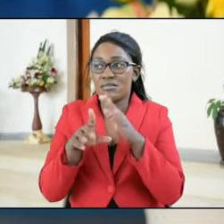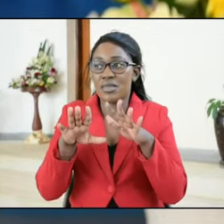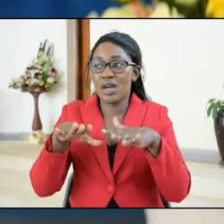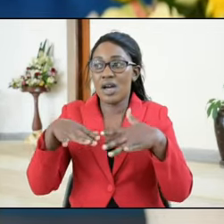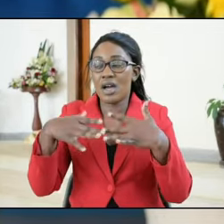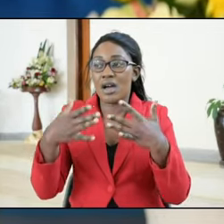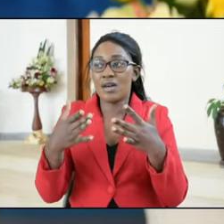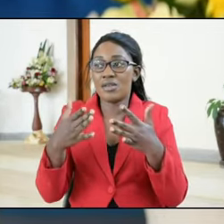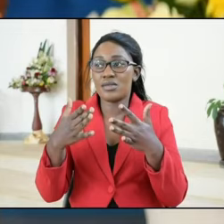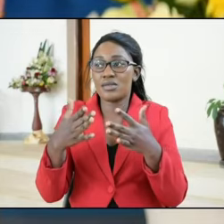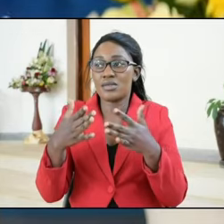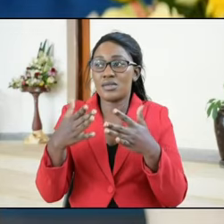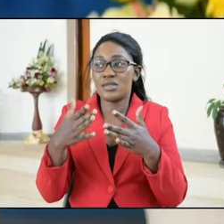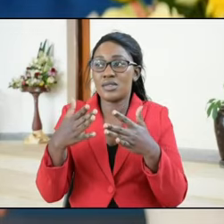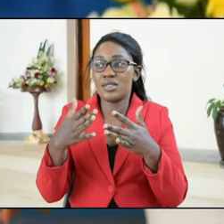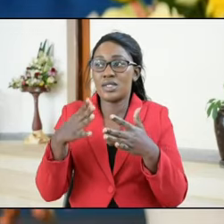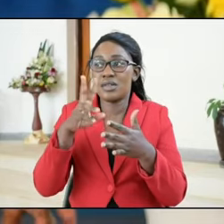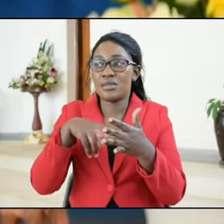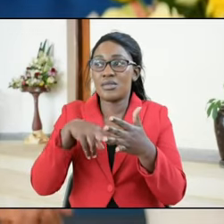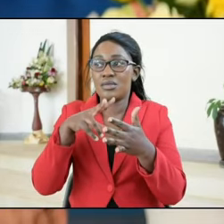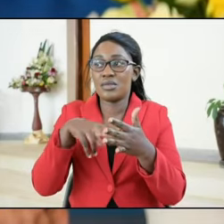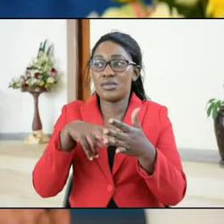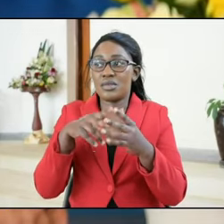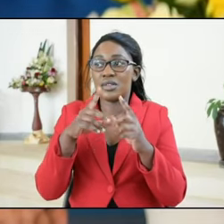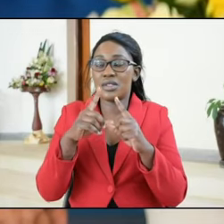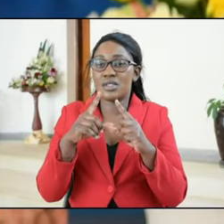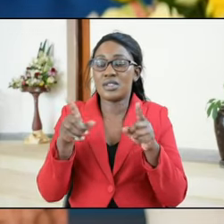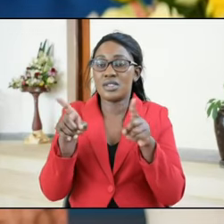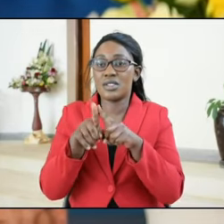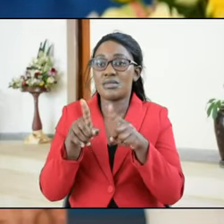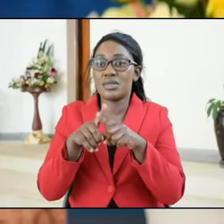how is it that we read the same word of God,